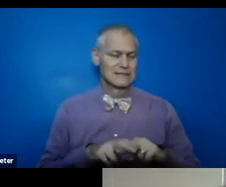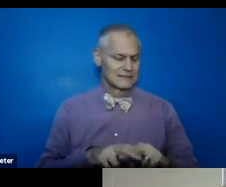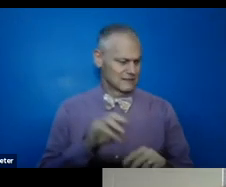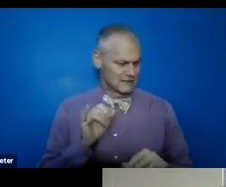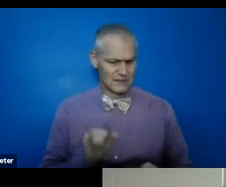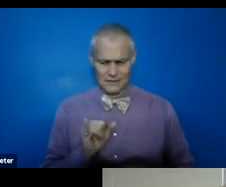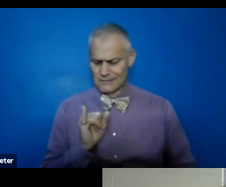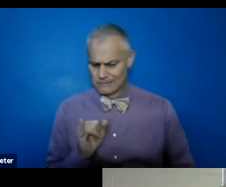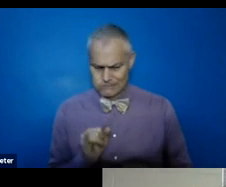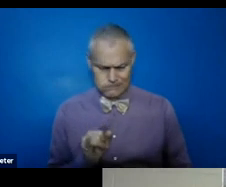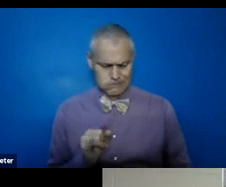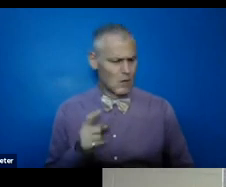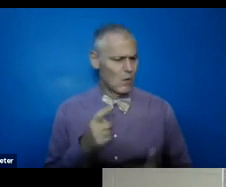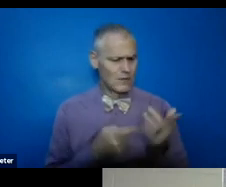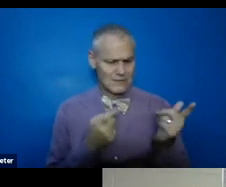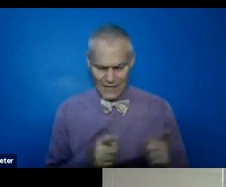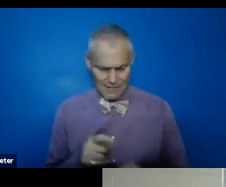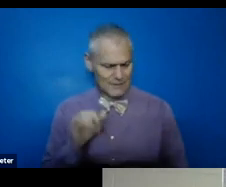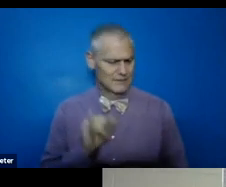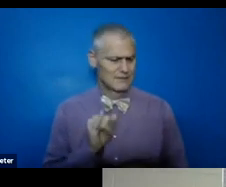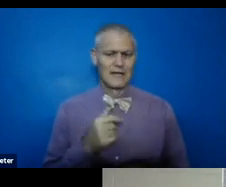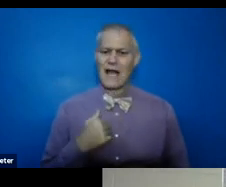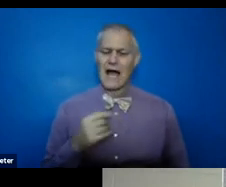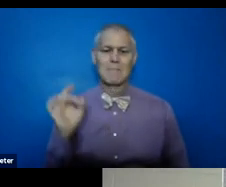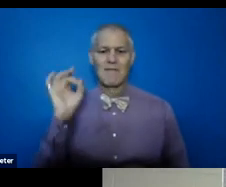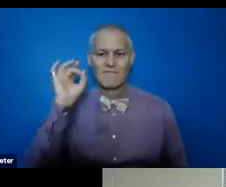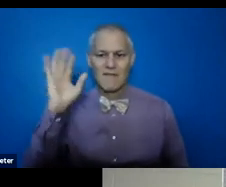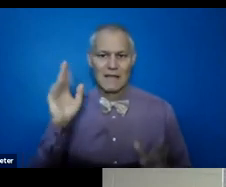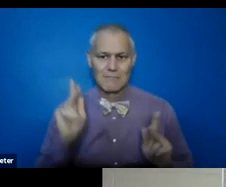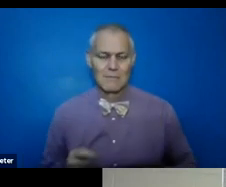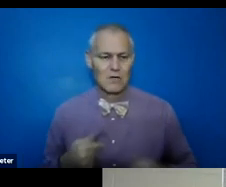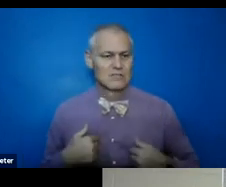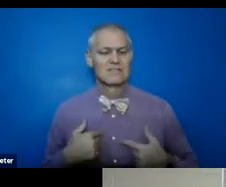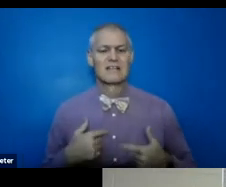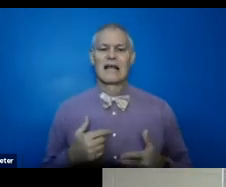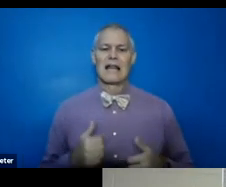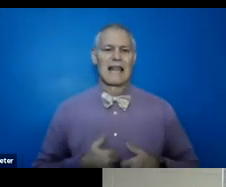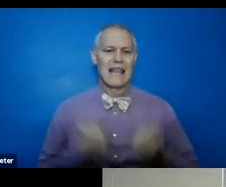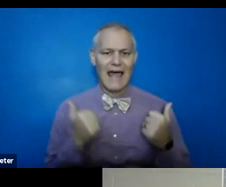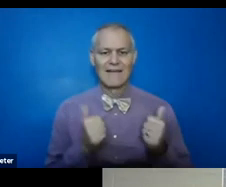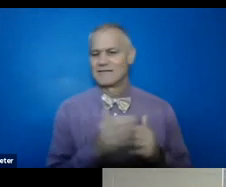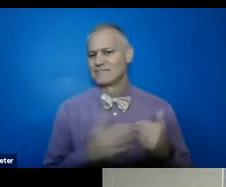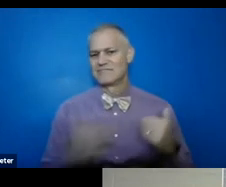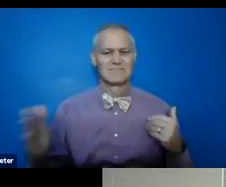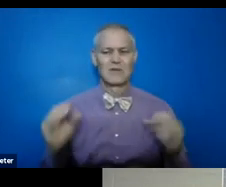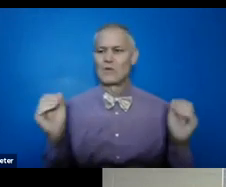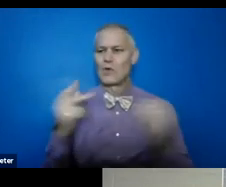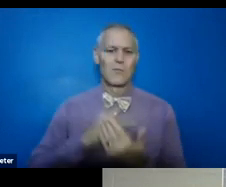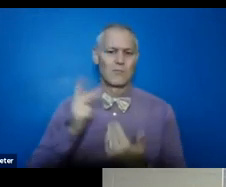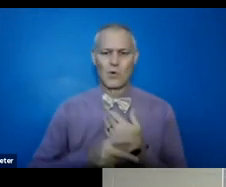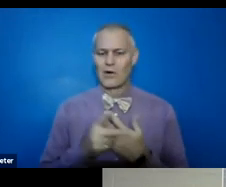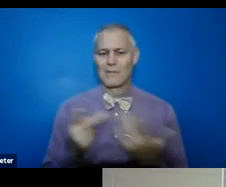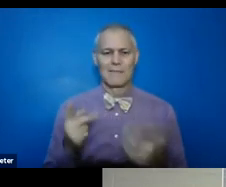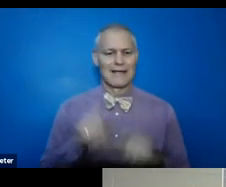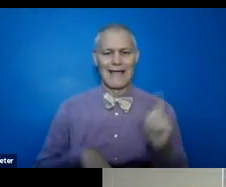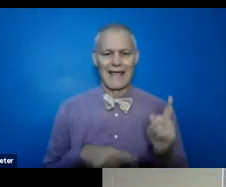realizing what was going on. And here it is, I'm a violent offender, serving life, excluded from every program that was set in the prison system